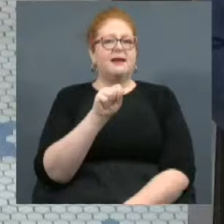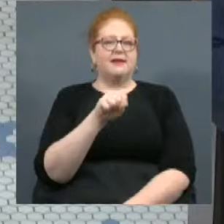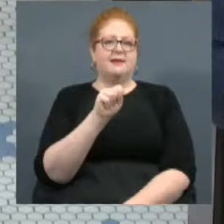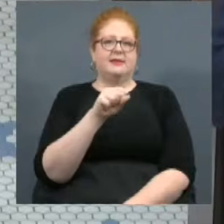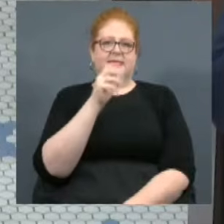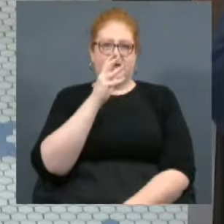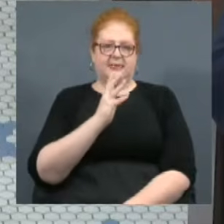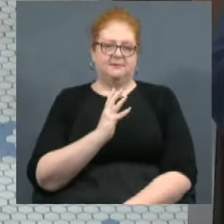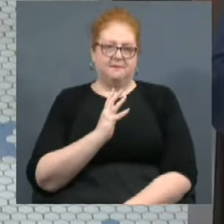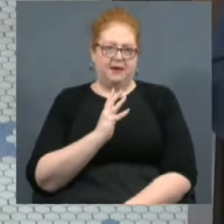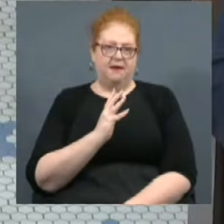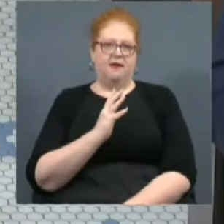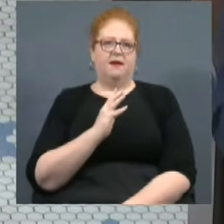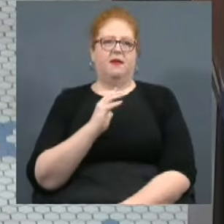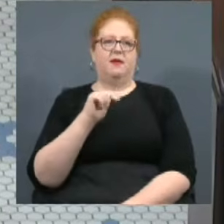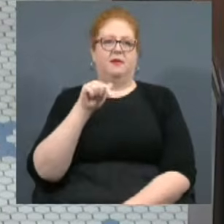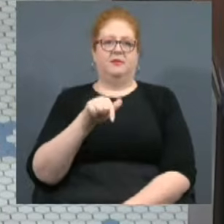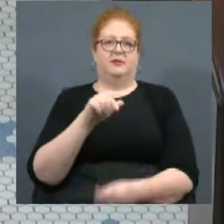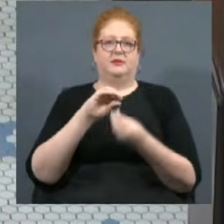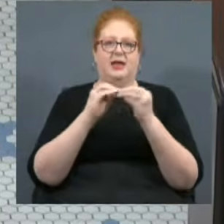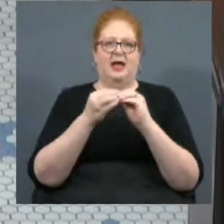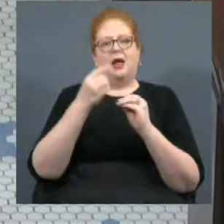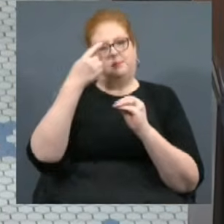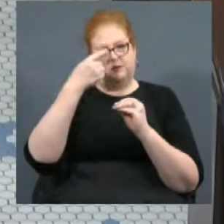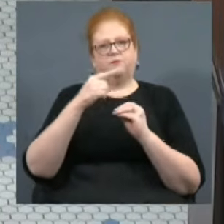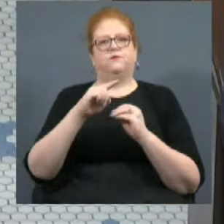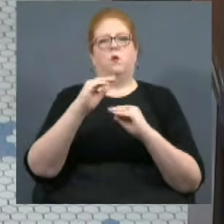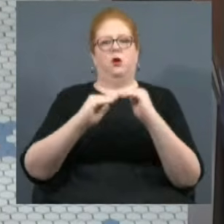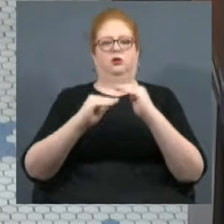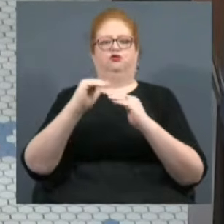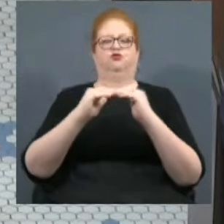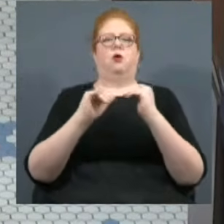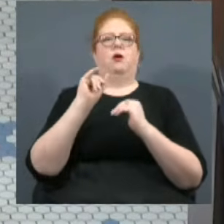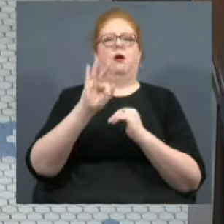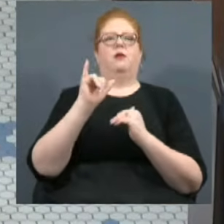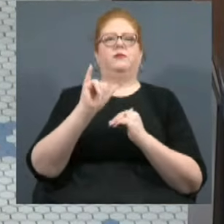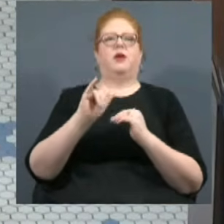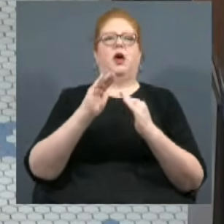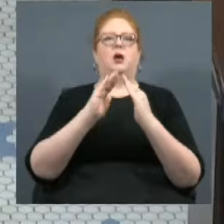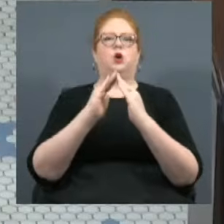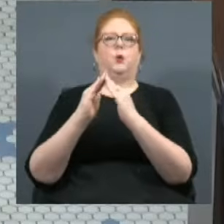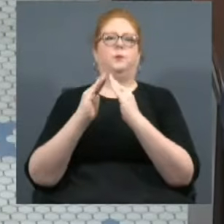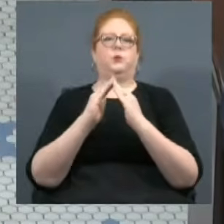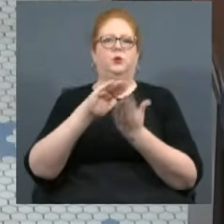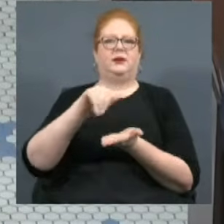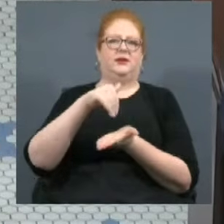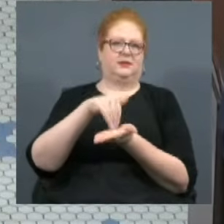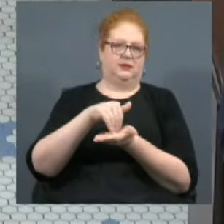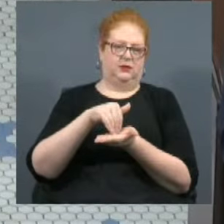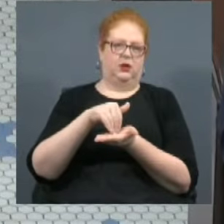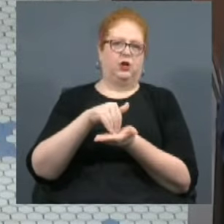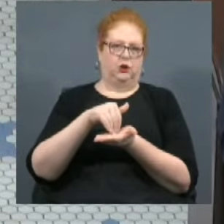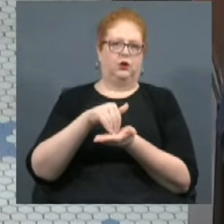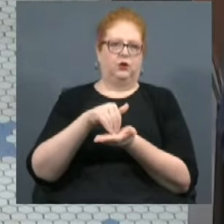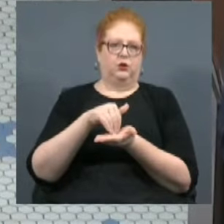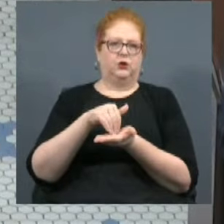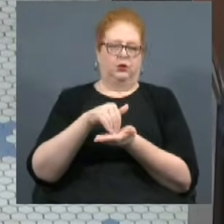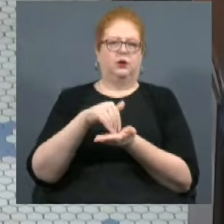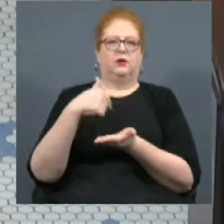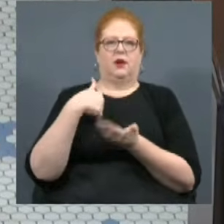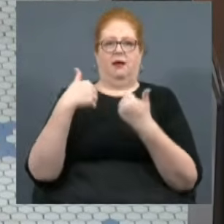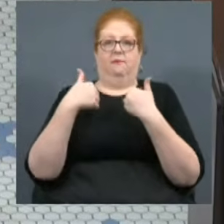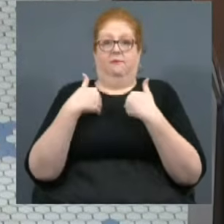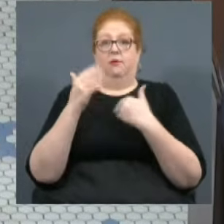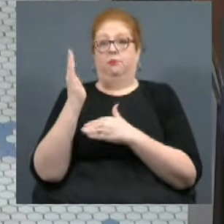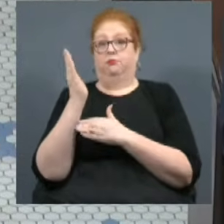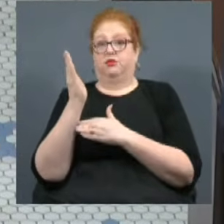This item is for the actual construction of the community center. Currently, right now, we're doing, and I have a presentation I